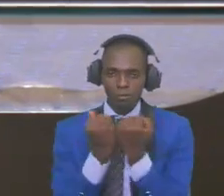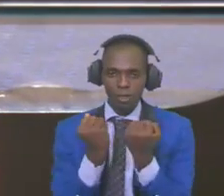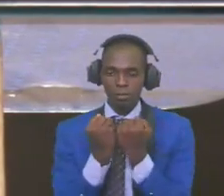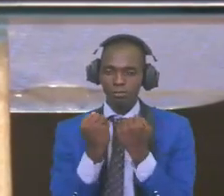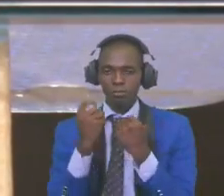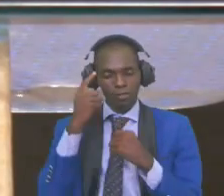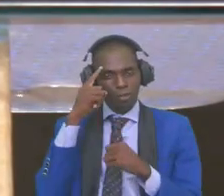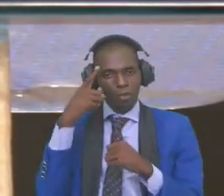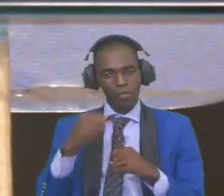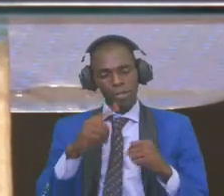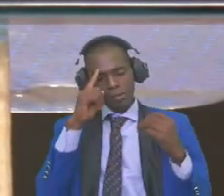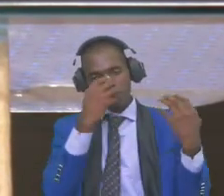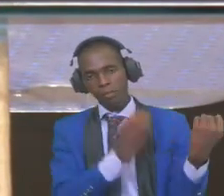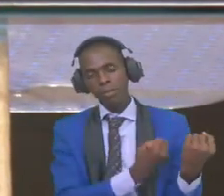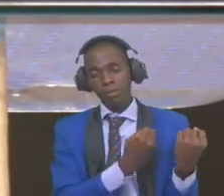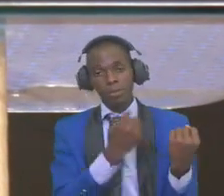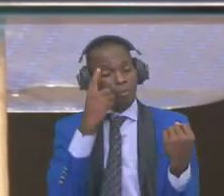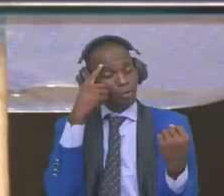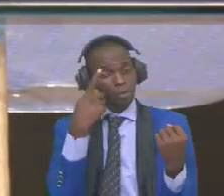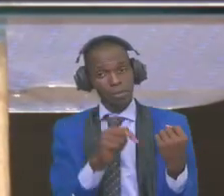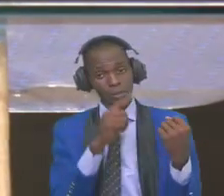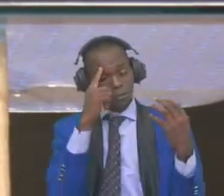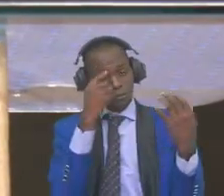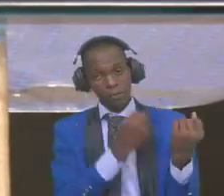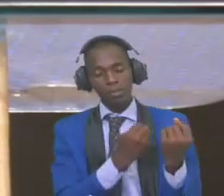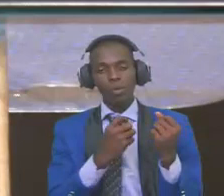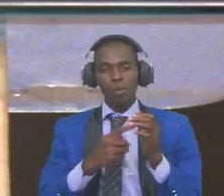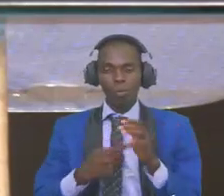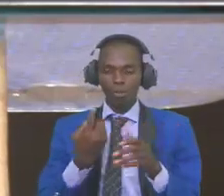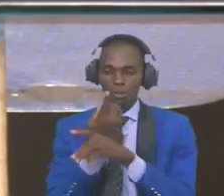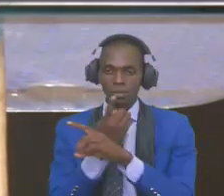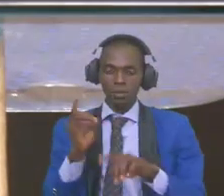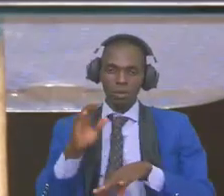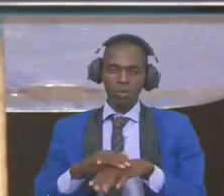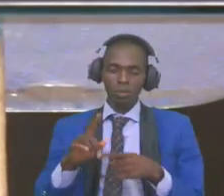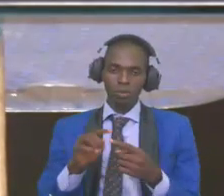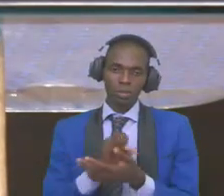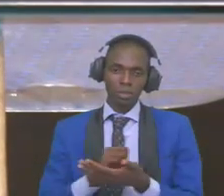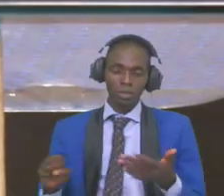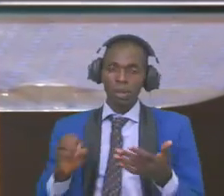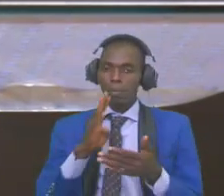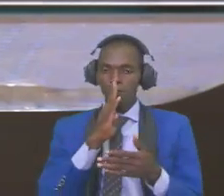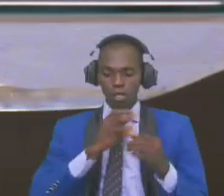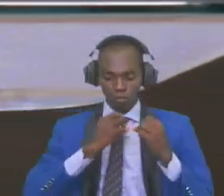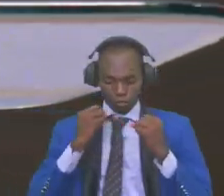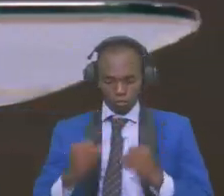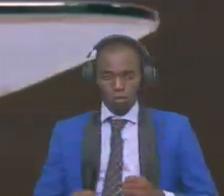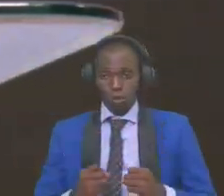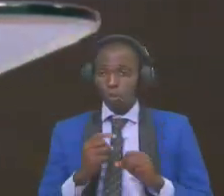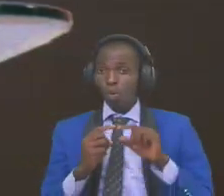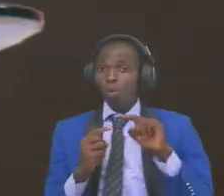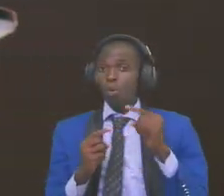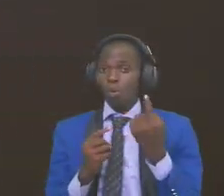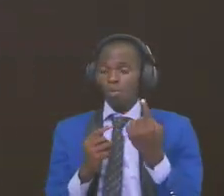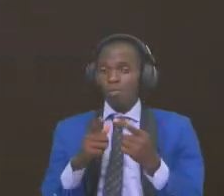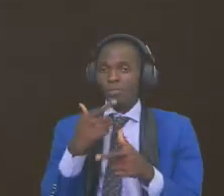once delivered unto the saints. Be strong. Only then can you purposefully,